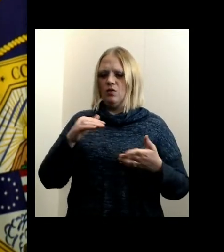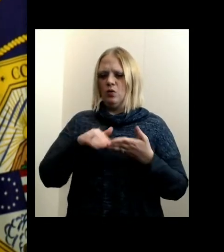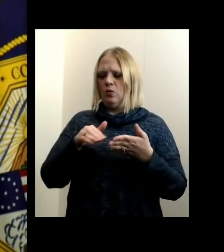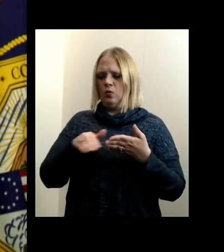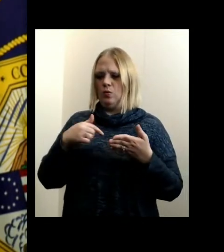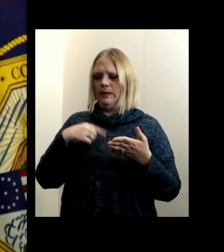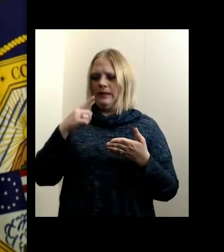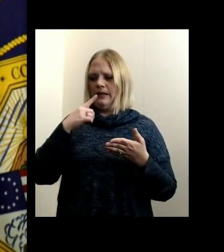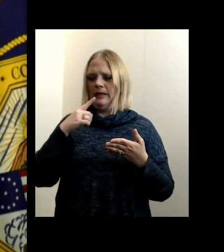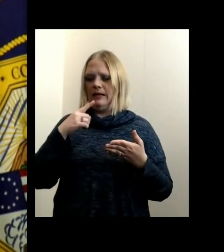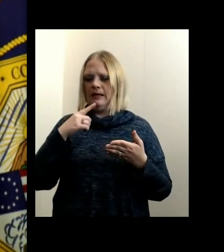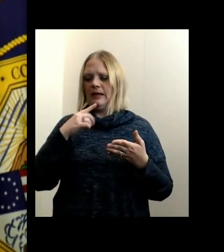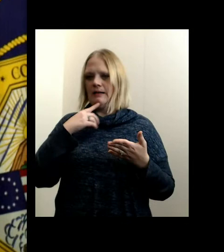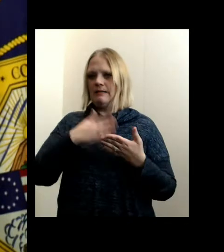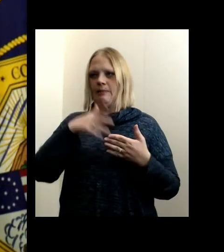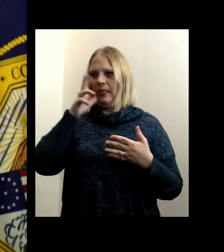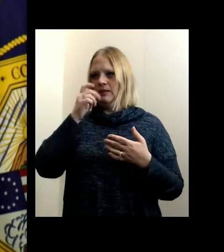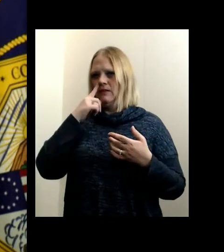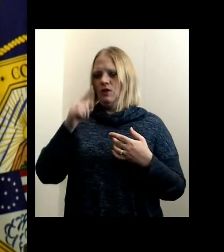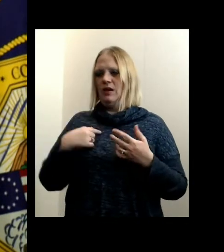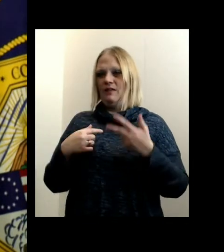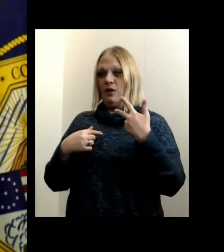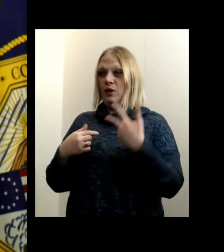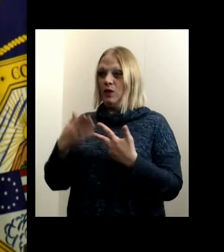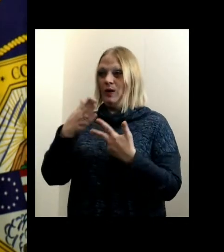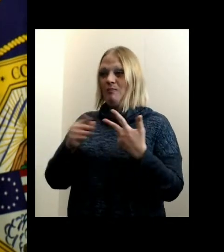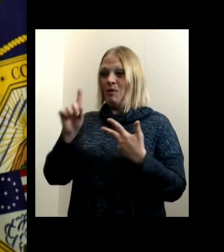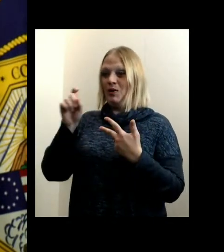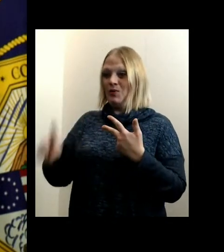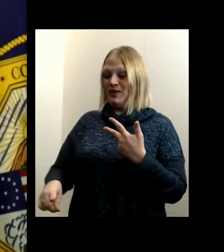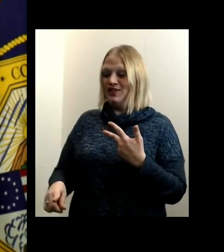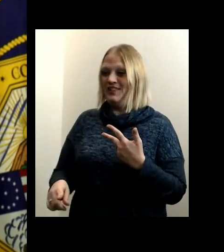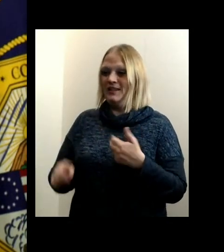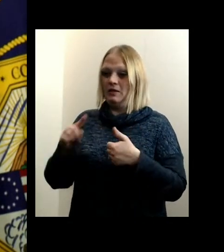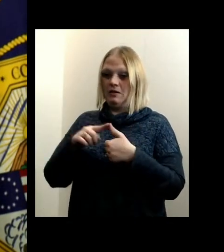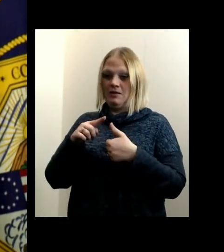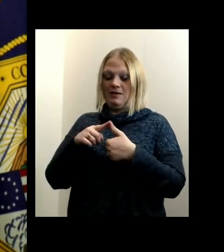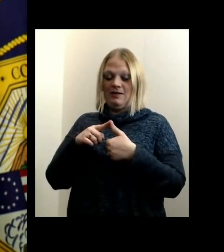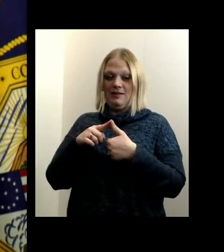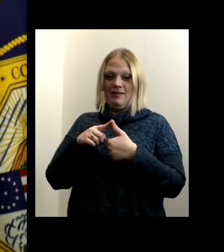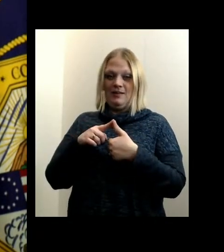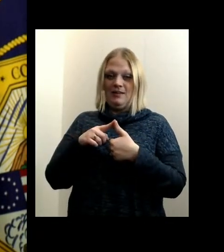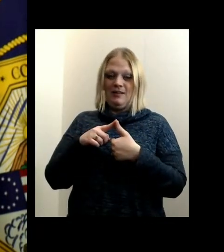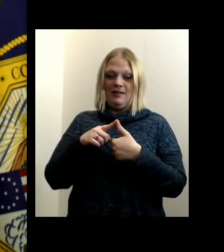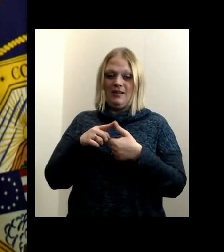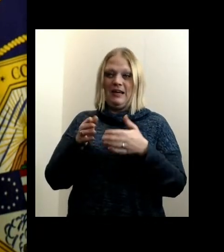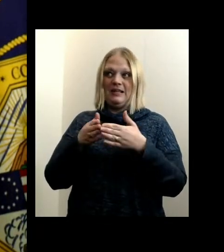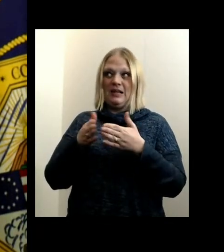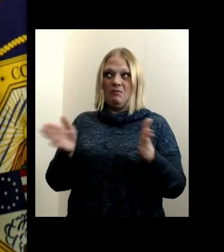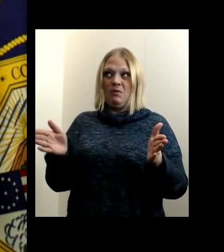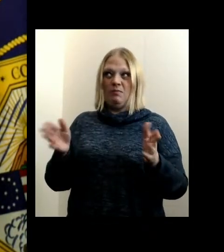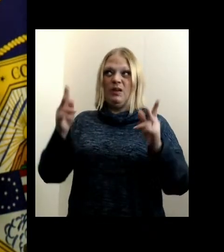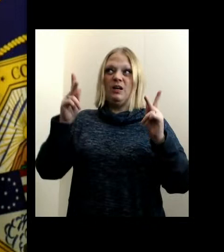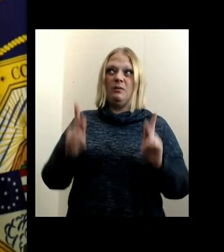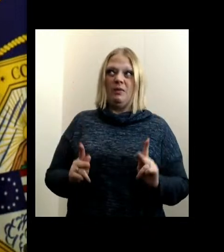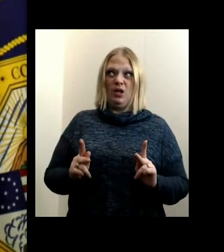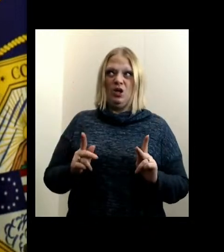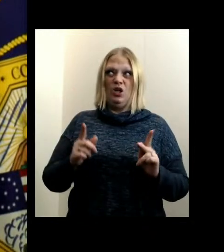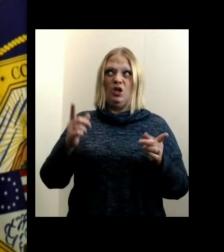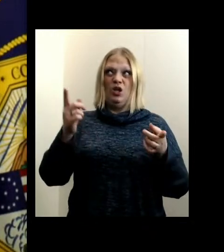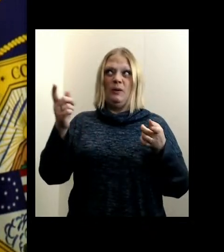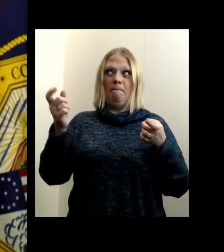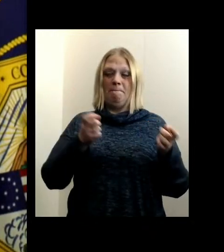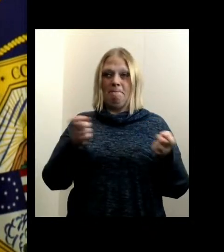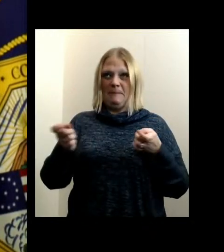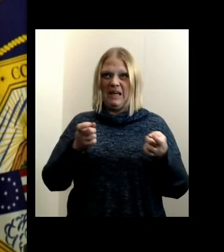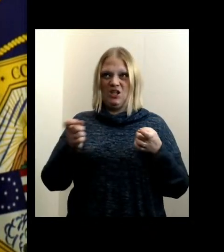was away for a second. I had a three-part question, all bills related. One, as a public figure managing